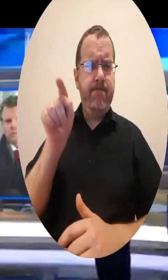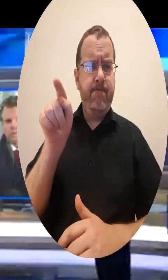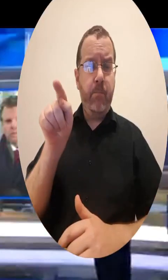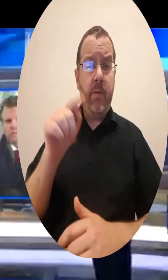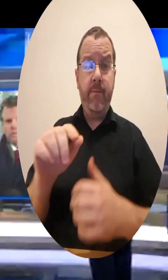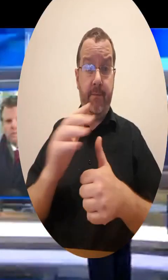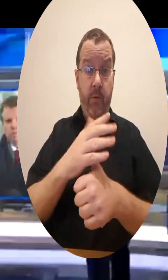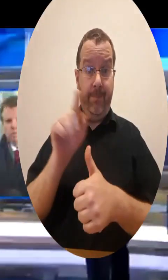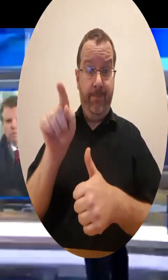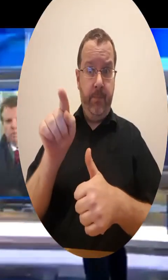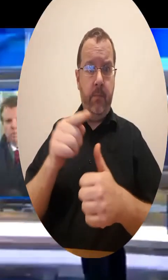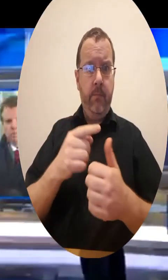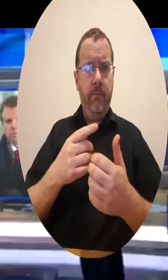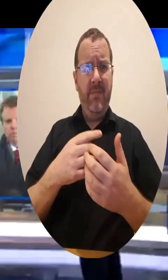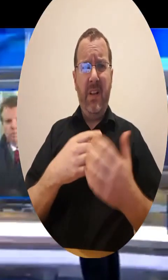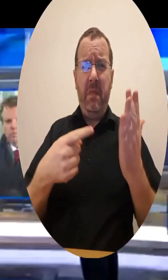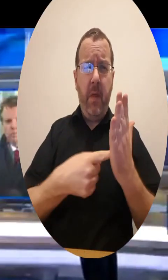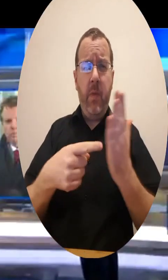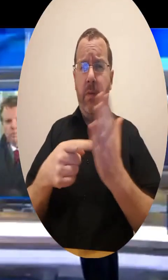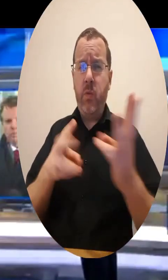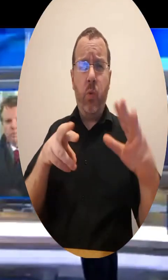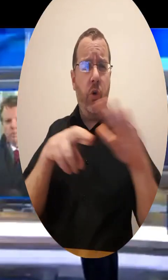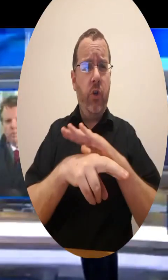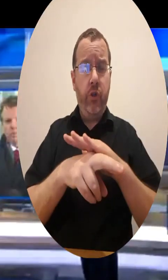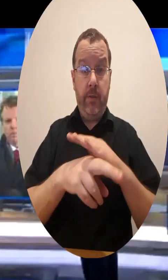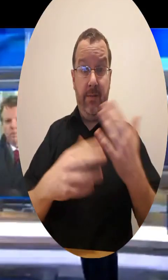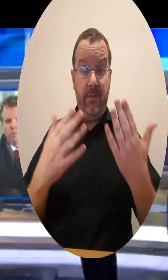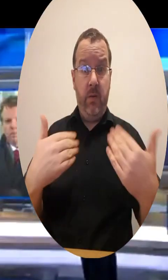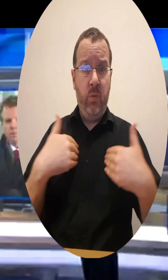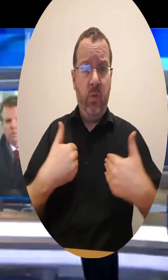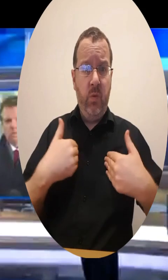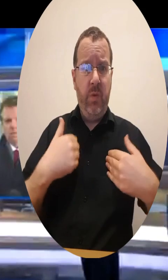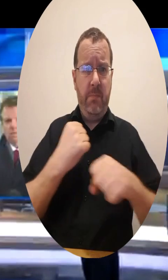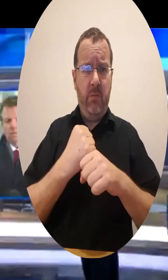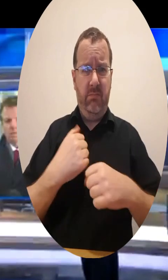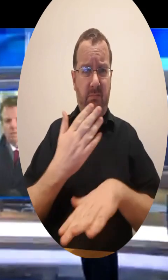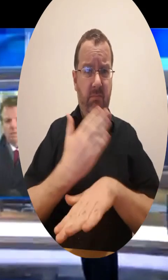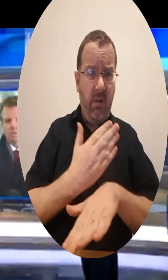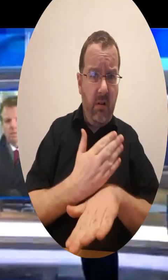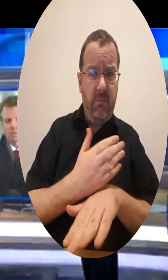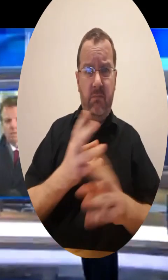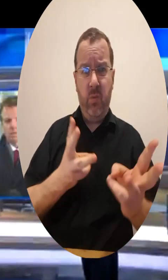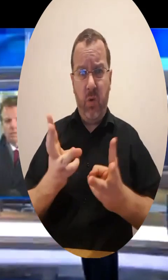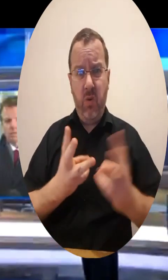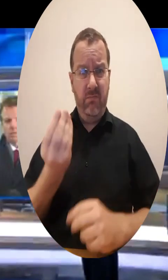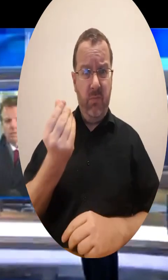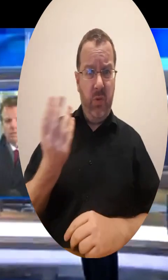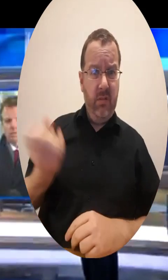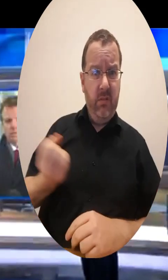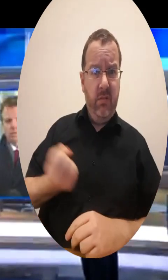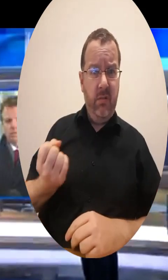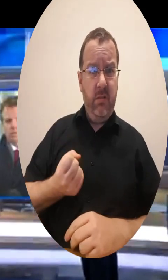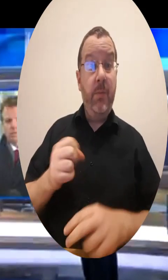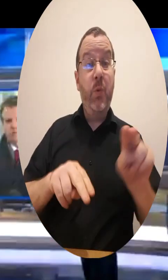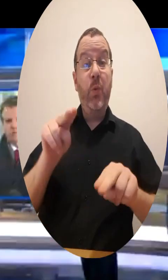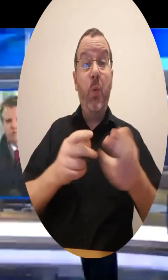to you all. Ingrid, to you first. Tens of thousands of workers will be very concerned about their jobs and their income.